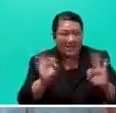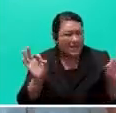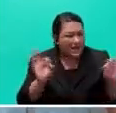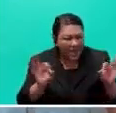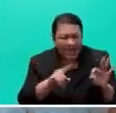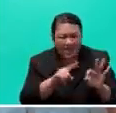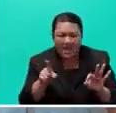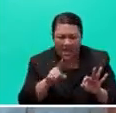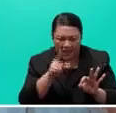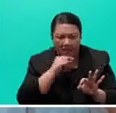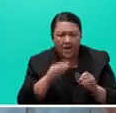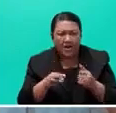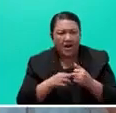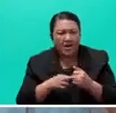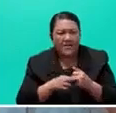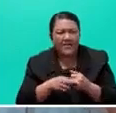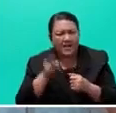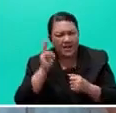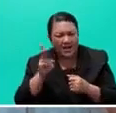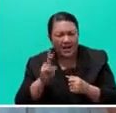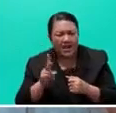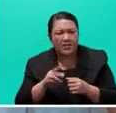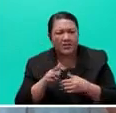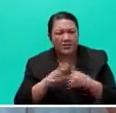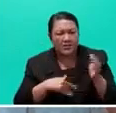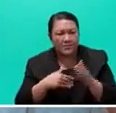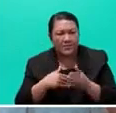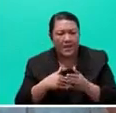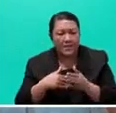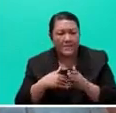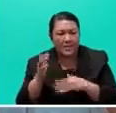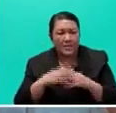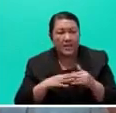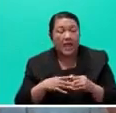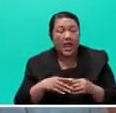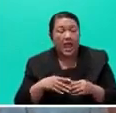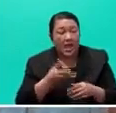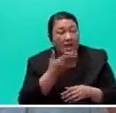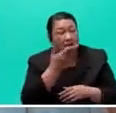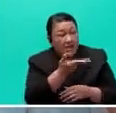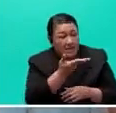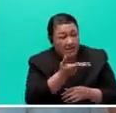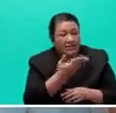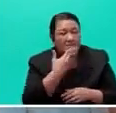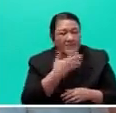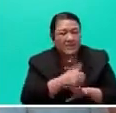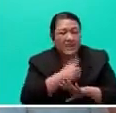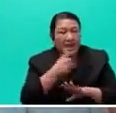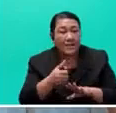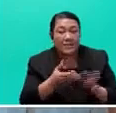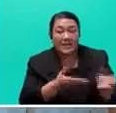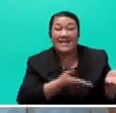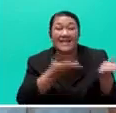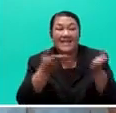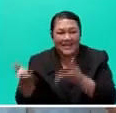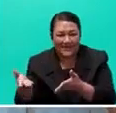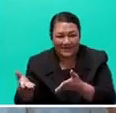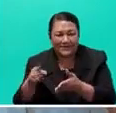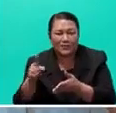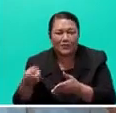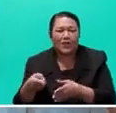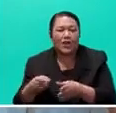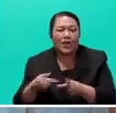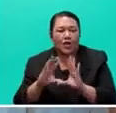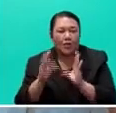the government to send this bill to the committee and complete the work that Standing Committee on Justice, Law and